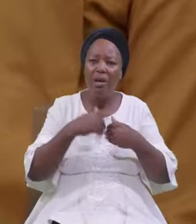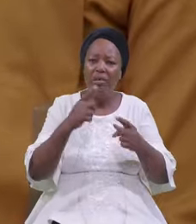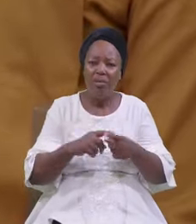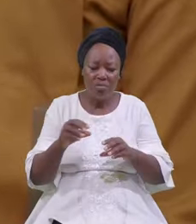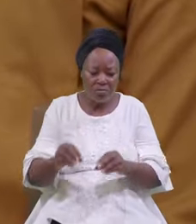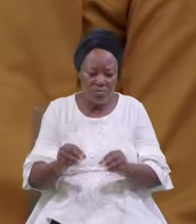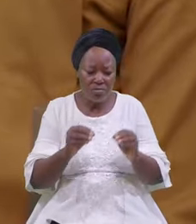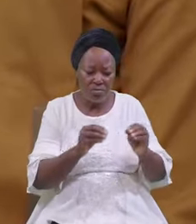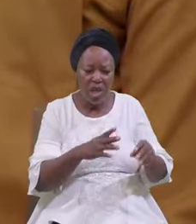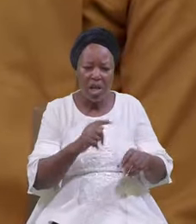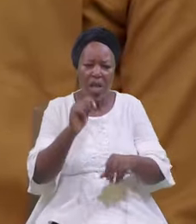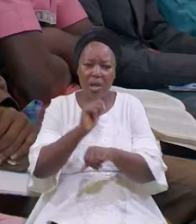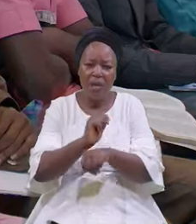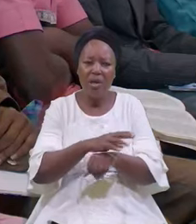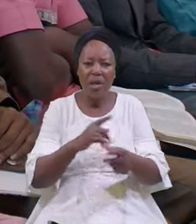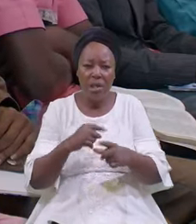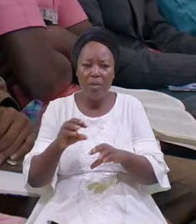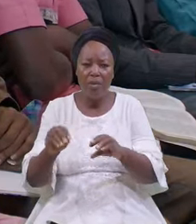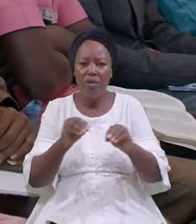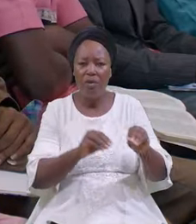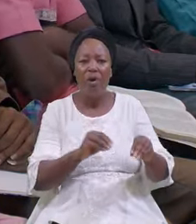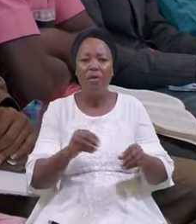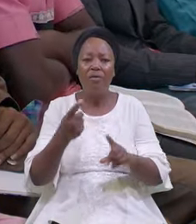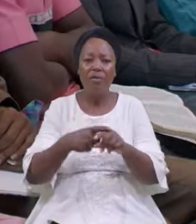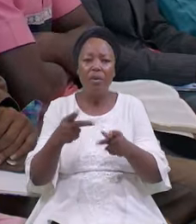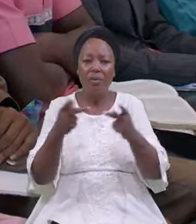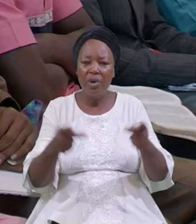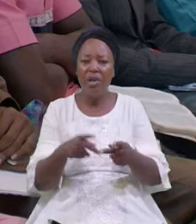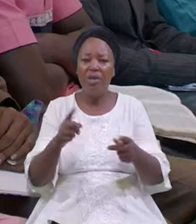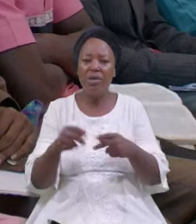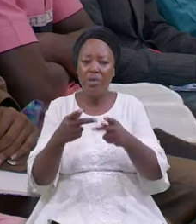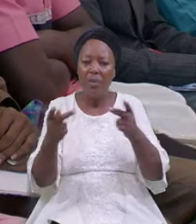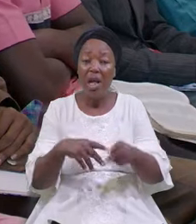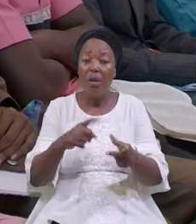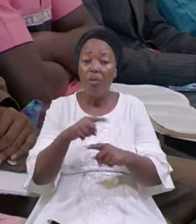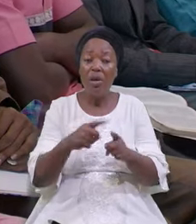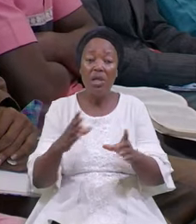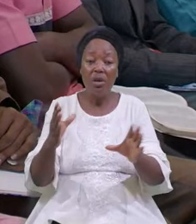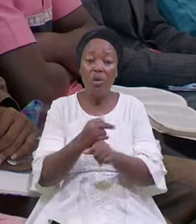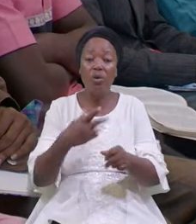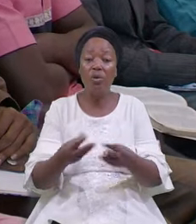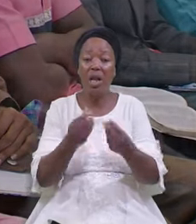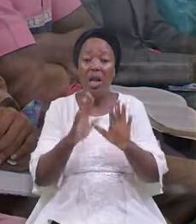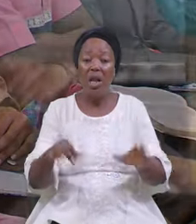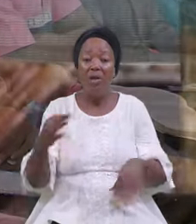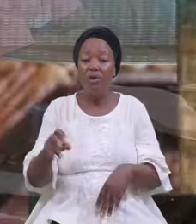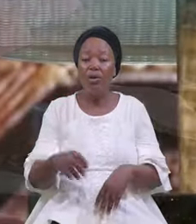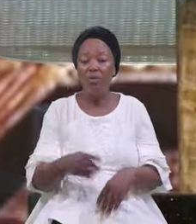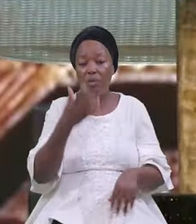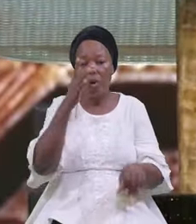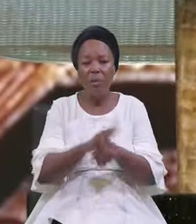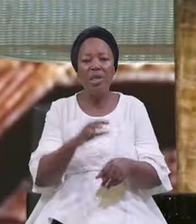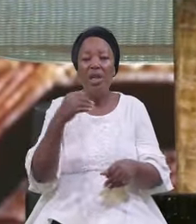tabernacle, and they have to move from place to place. And when they got to the land of promise, their